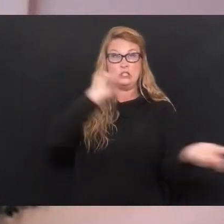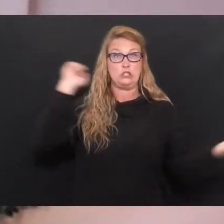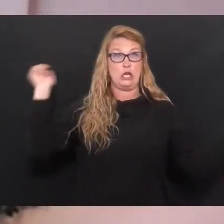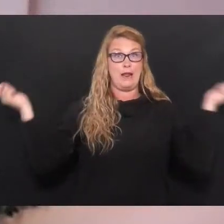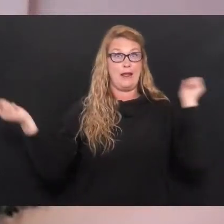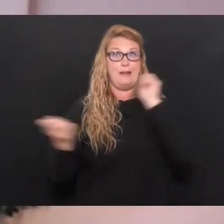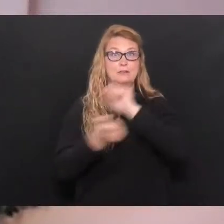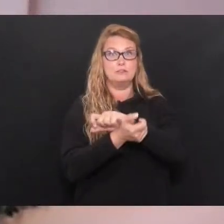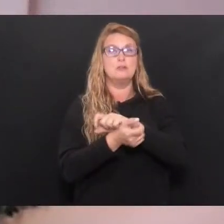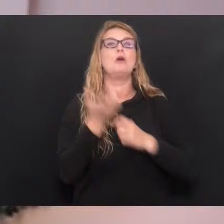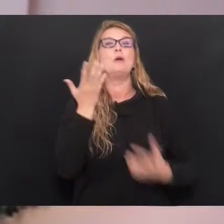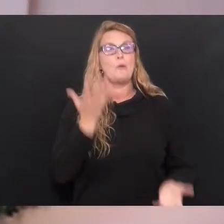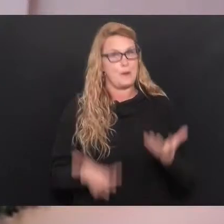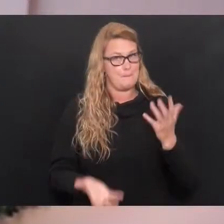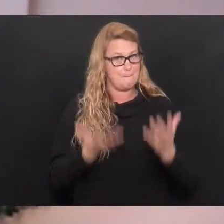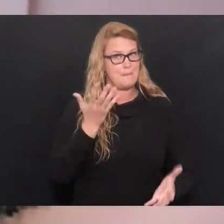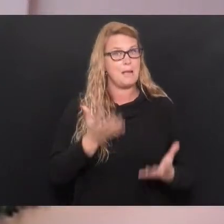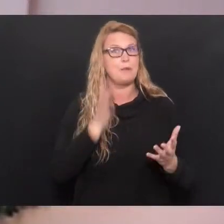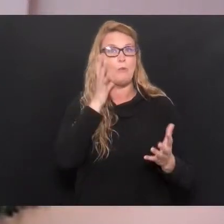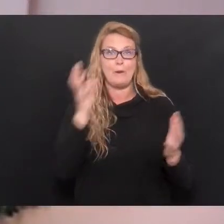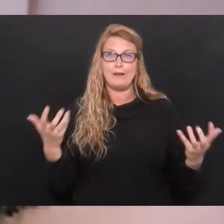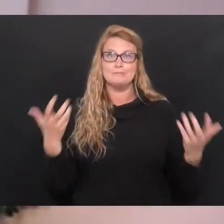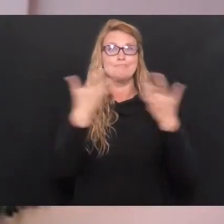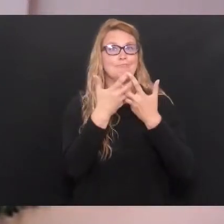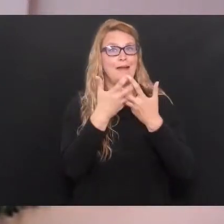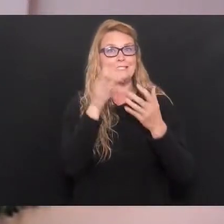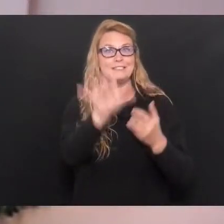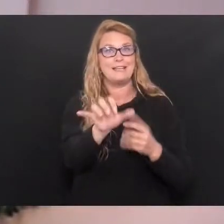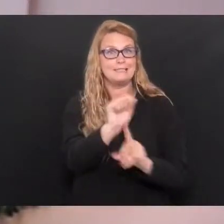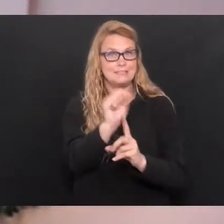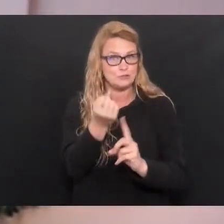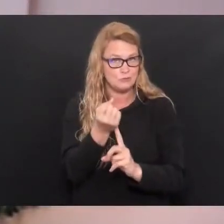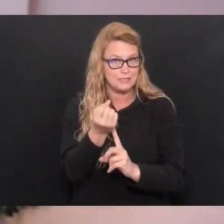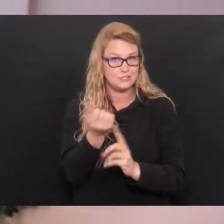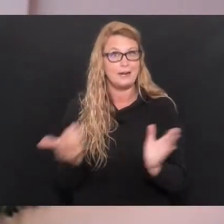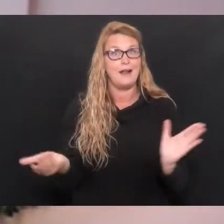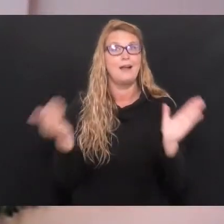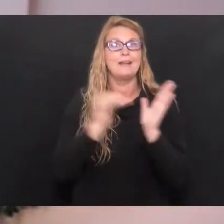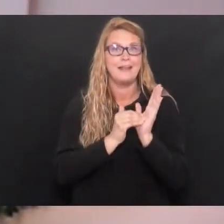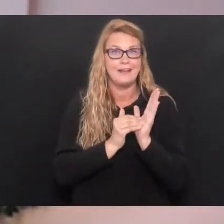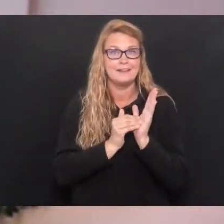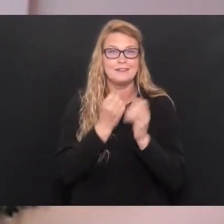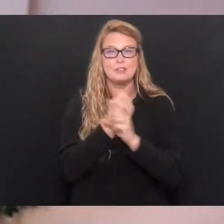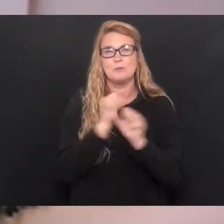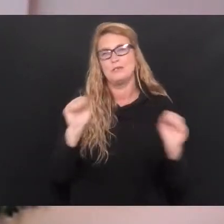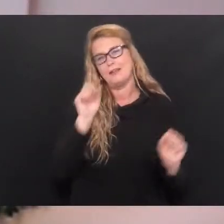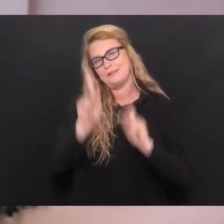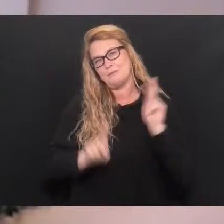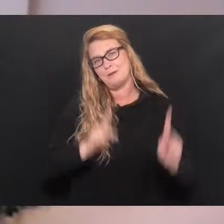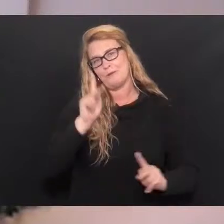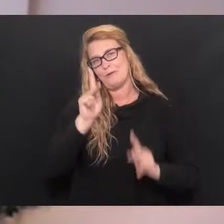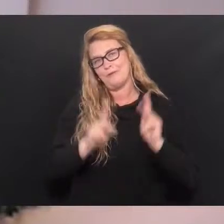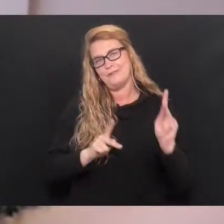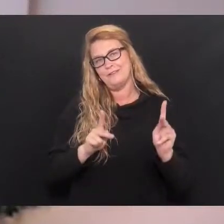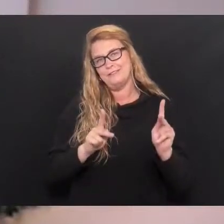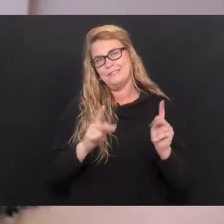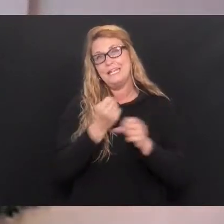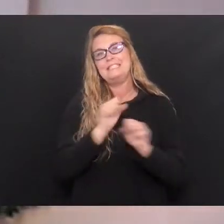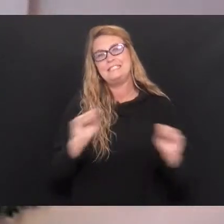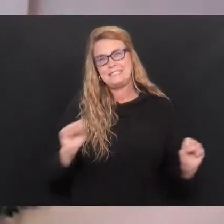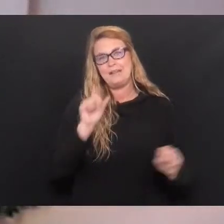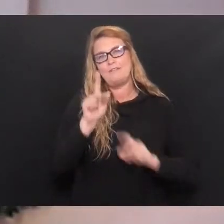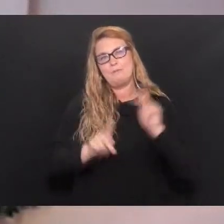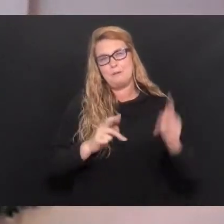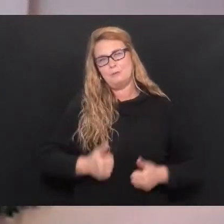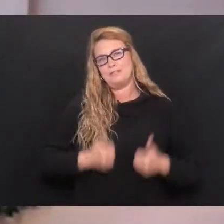we may well have to adapt our strategies again to protect our citizens, to save our citizens'